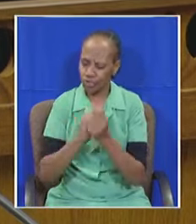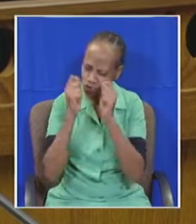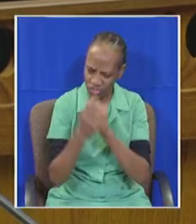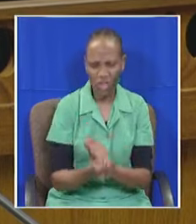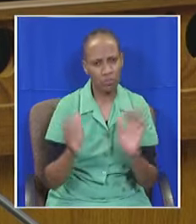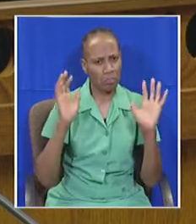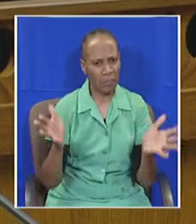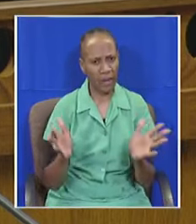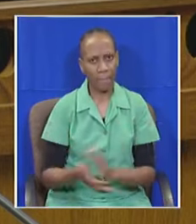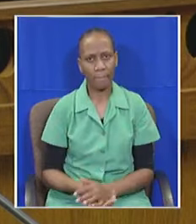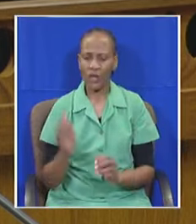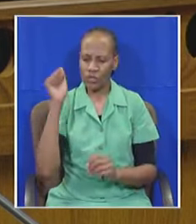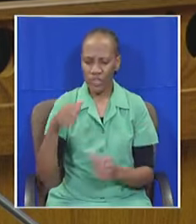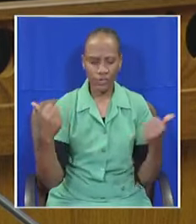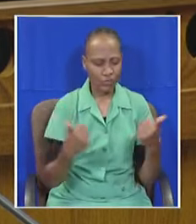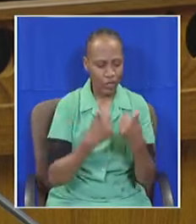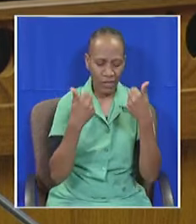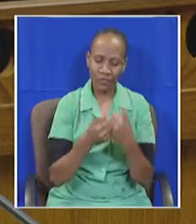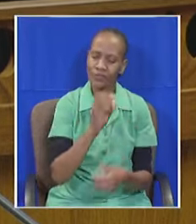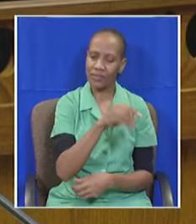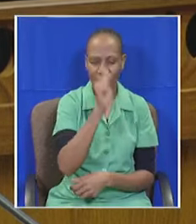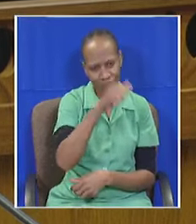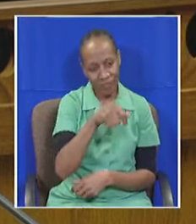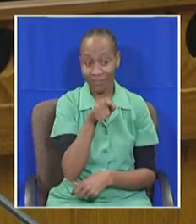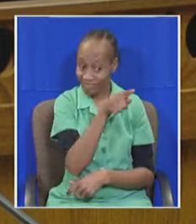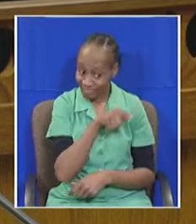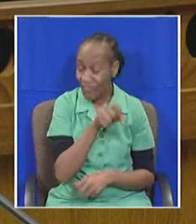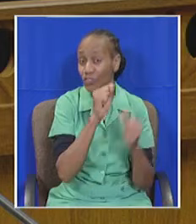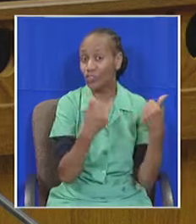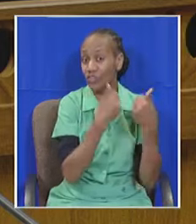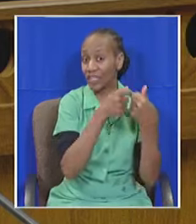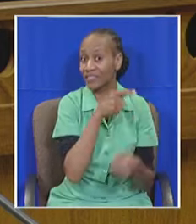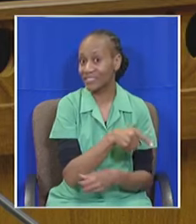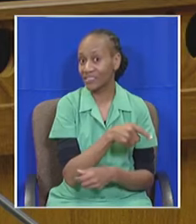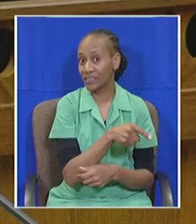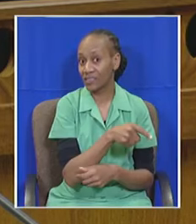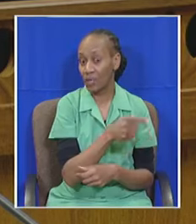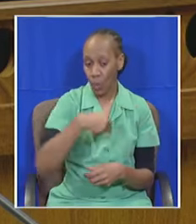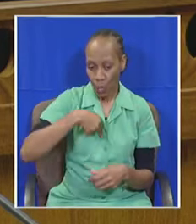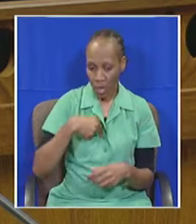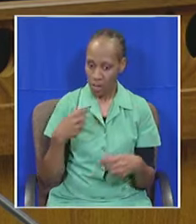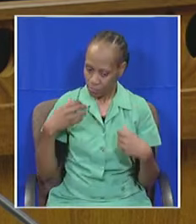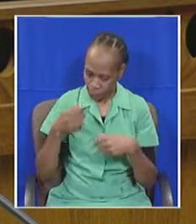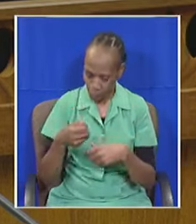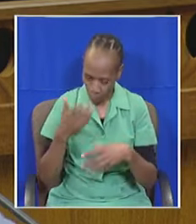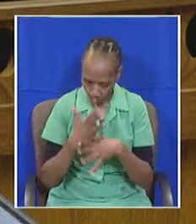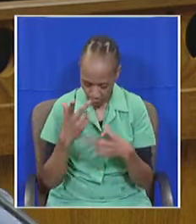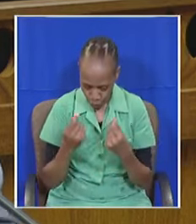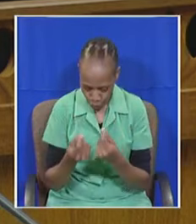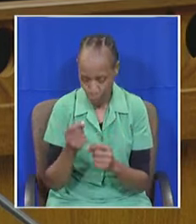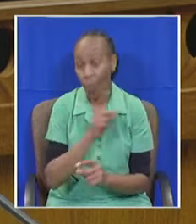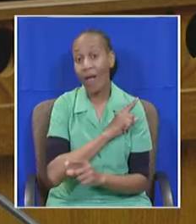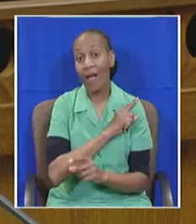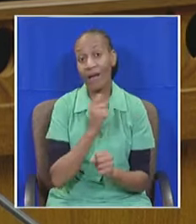2017. Yes, there are still challenges, and those challenges are what we are hard at work in ensuring that